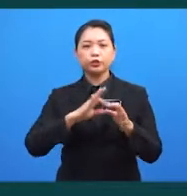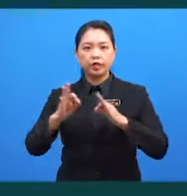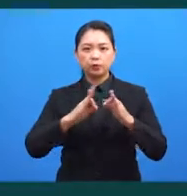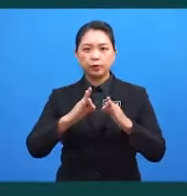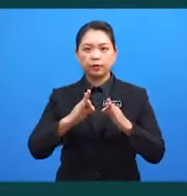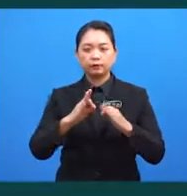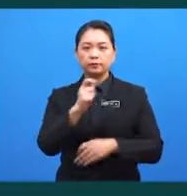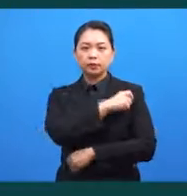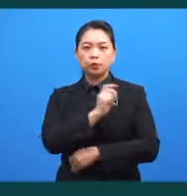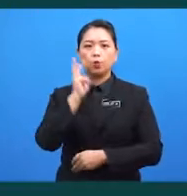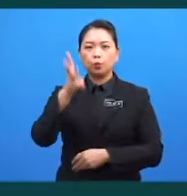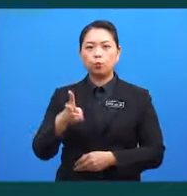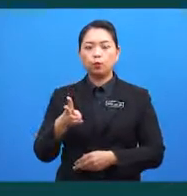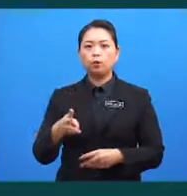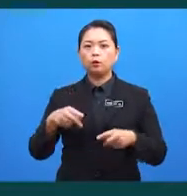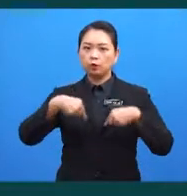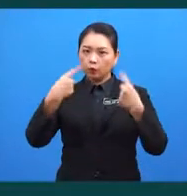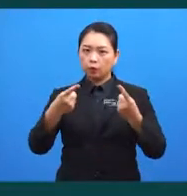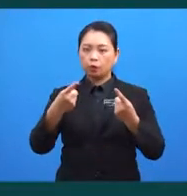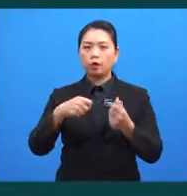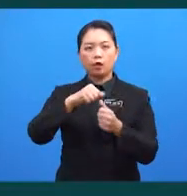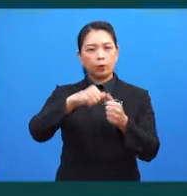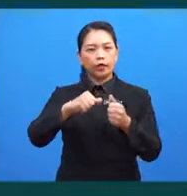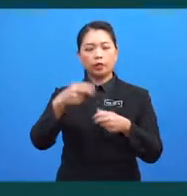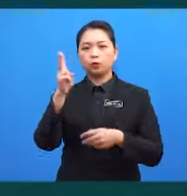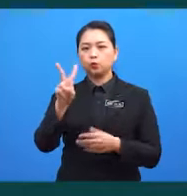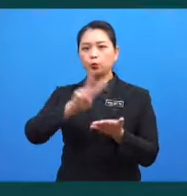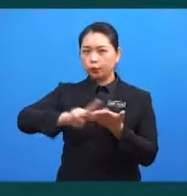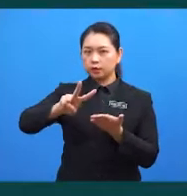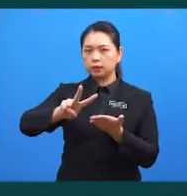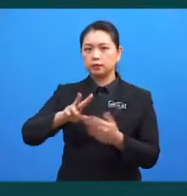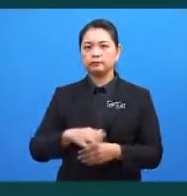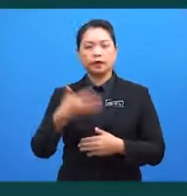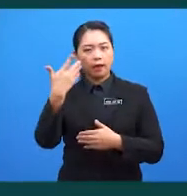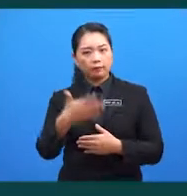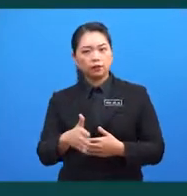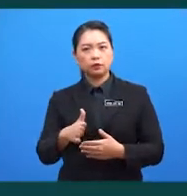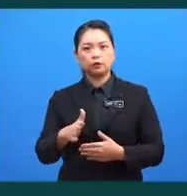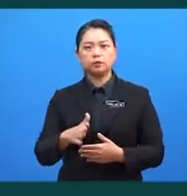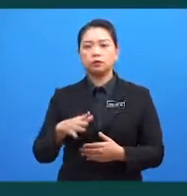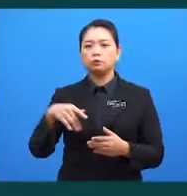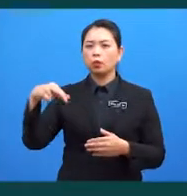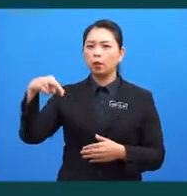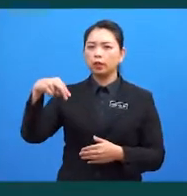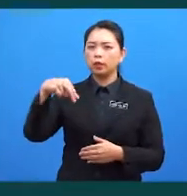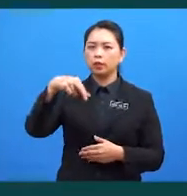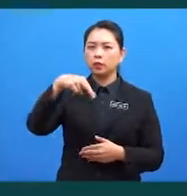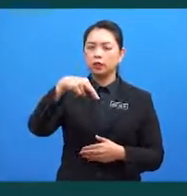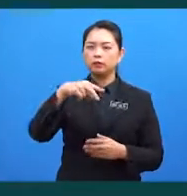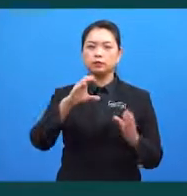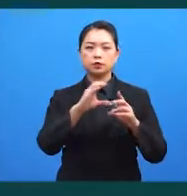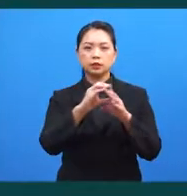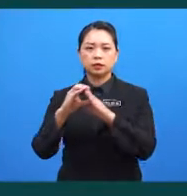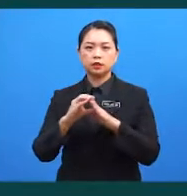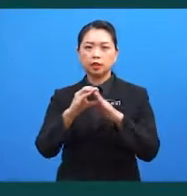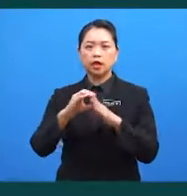go away or would fade 2 weeks later. Afterwards, while walking around the city,